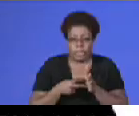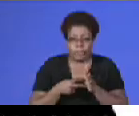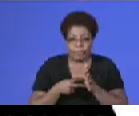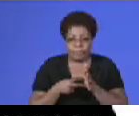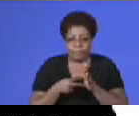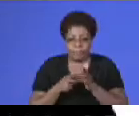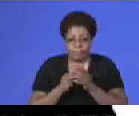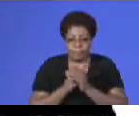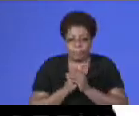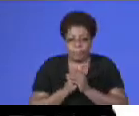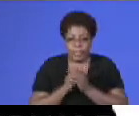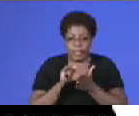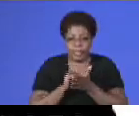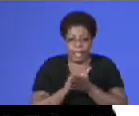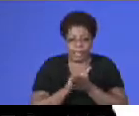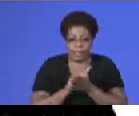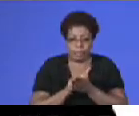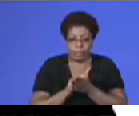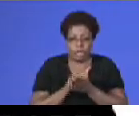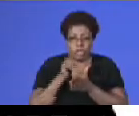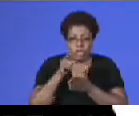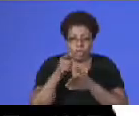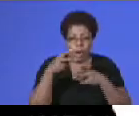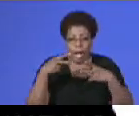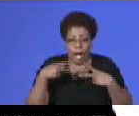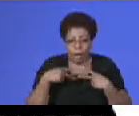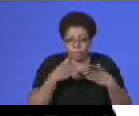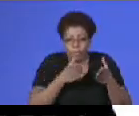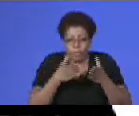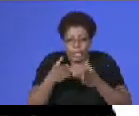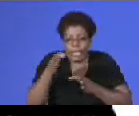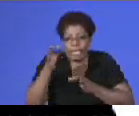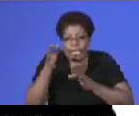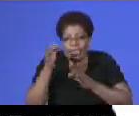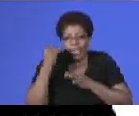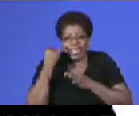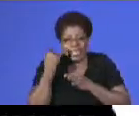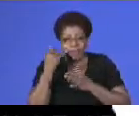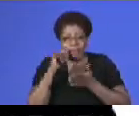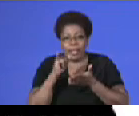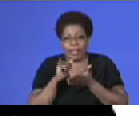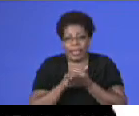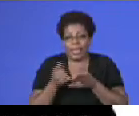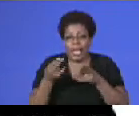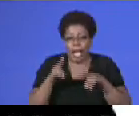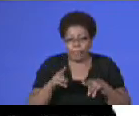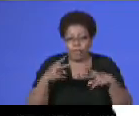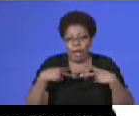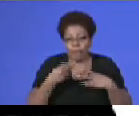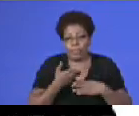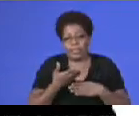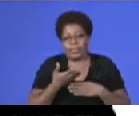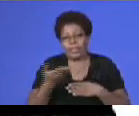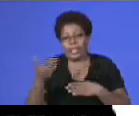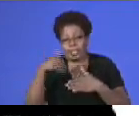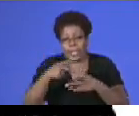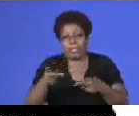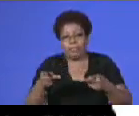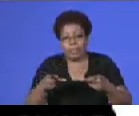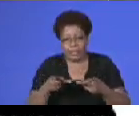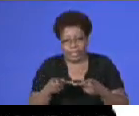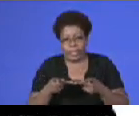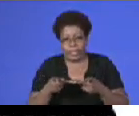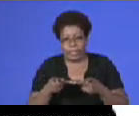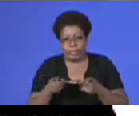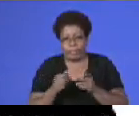health sector, it means that you would have to prepare should that happen. You have all the infrastructure in place, and therefore you can deal with it. You're never caught